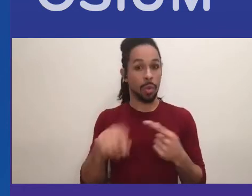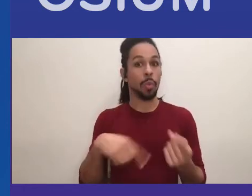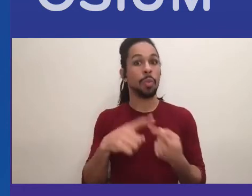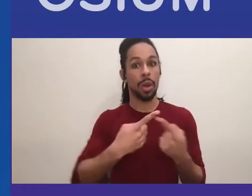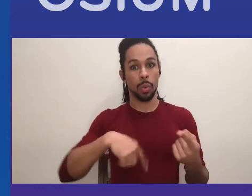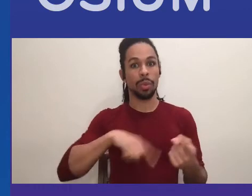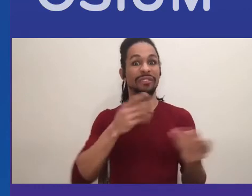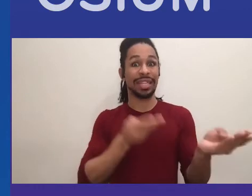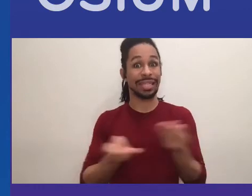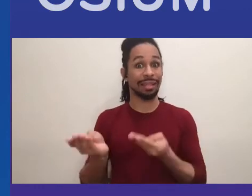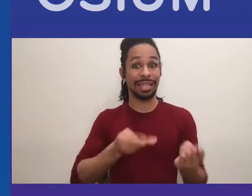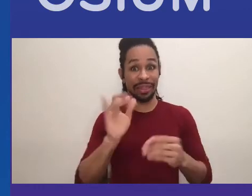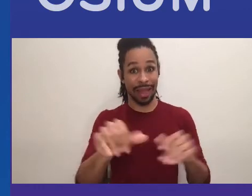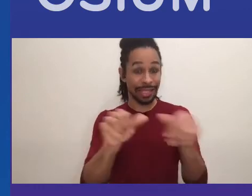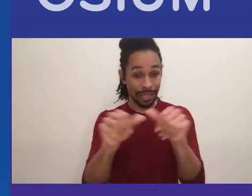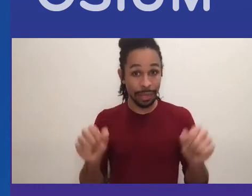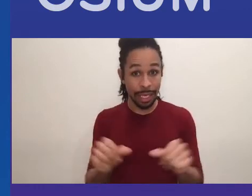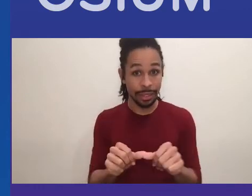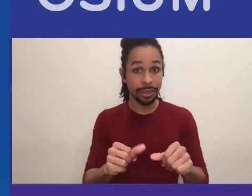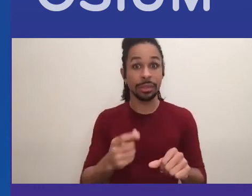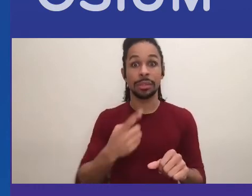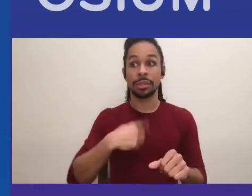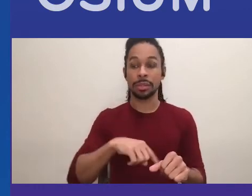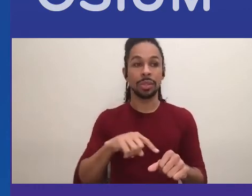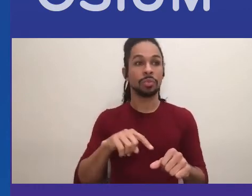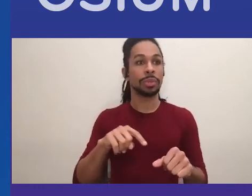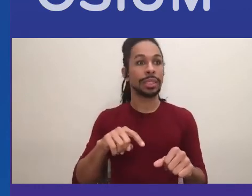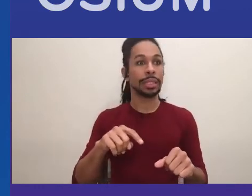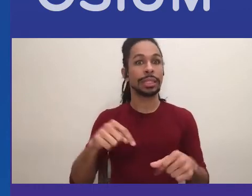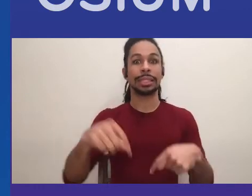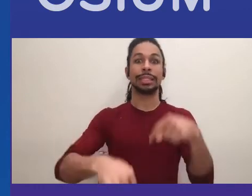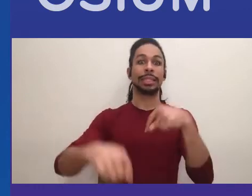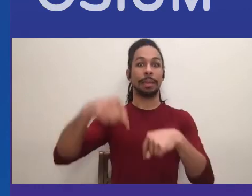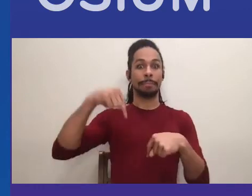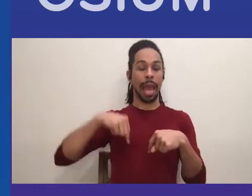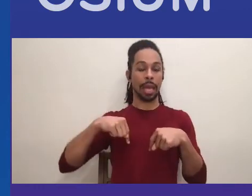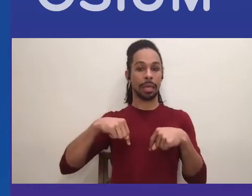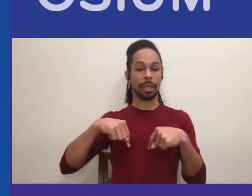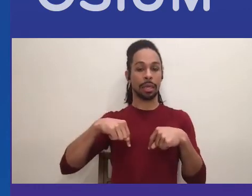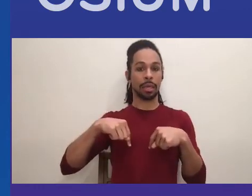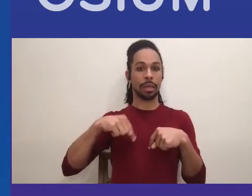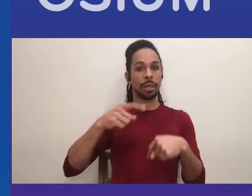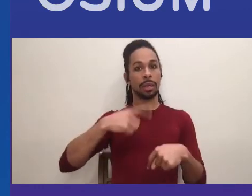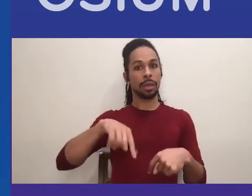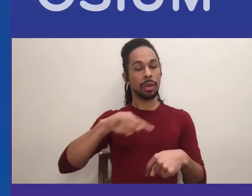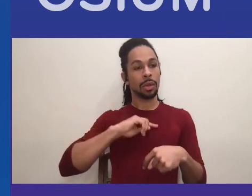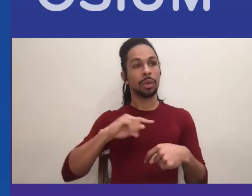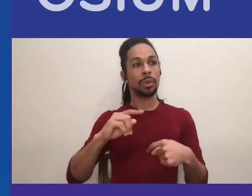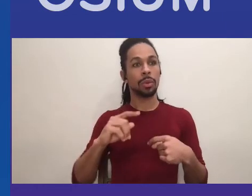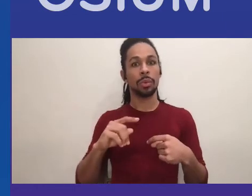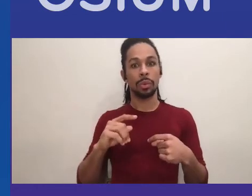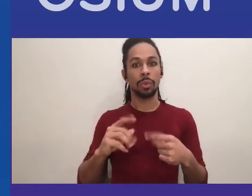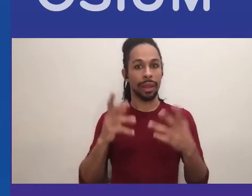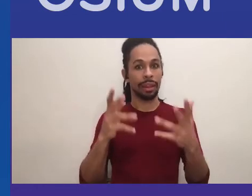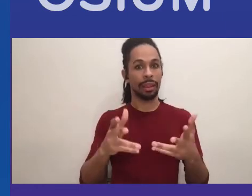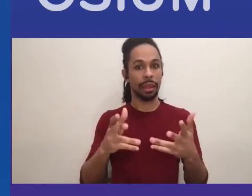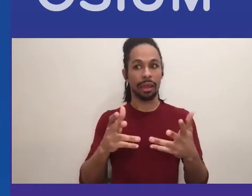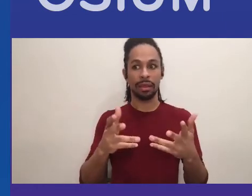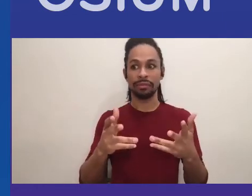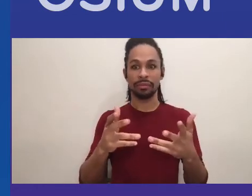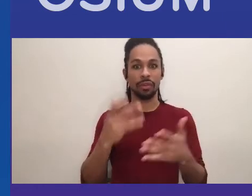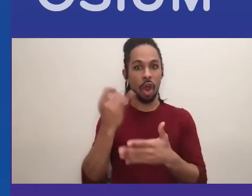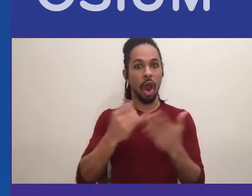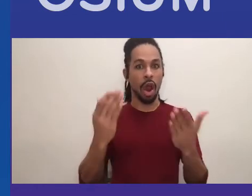that space, we step back, we leave artists to collaborate,